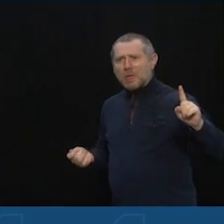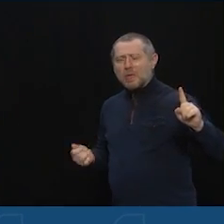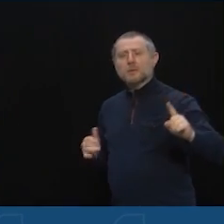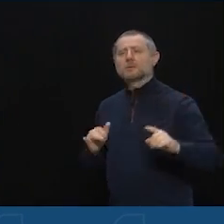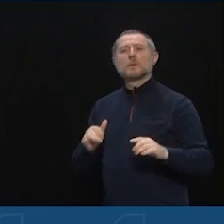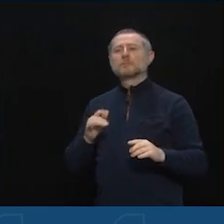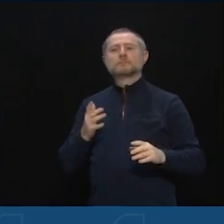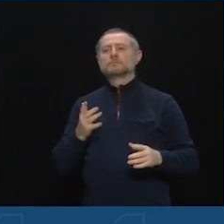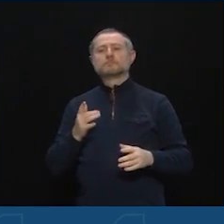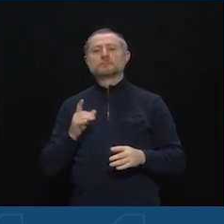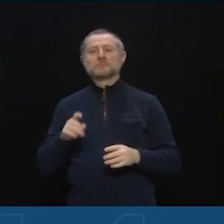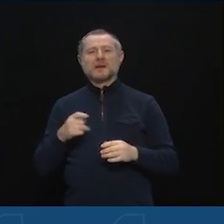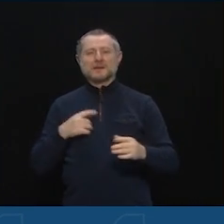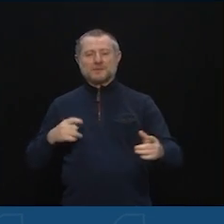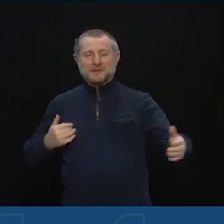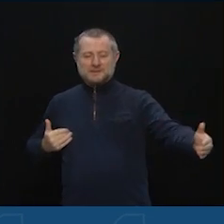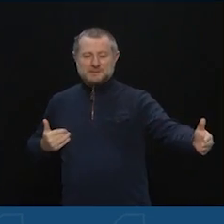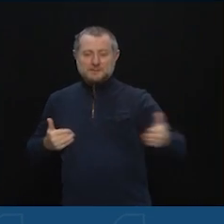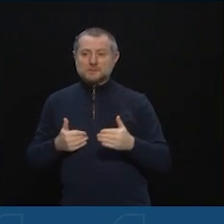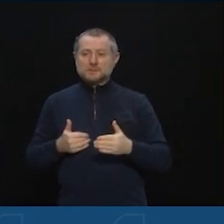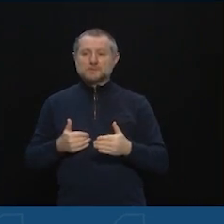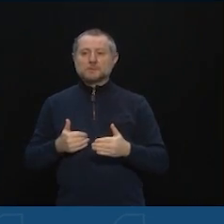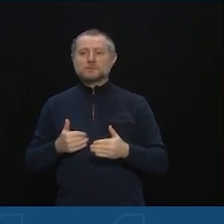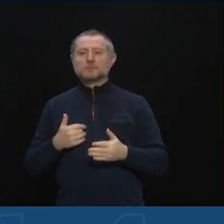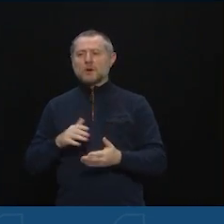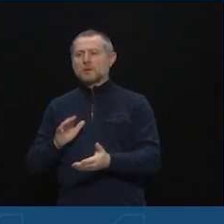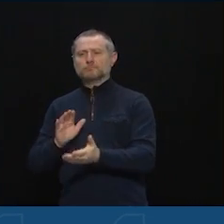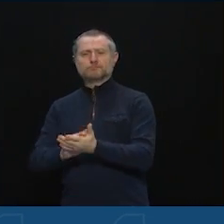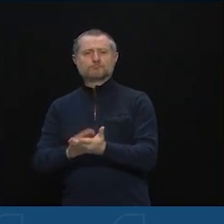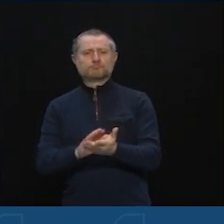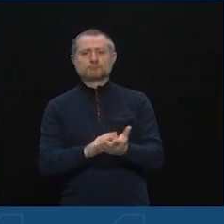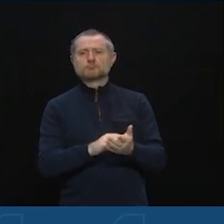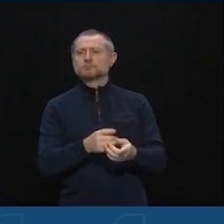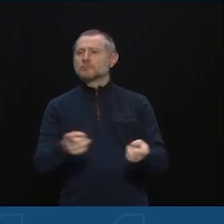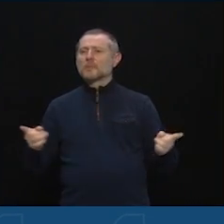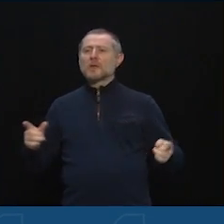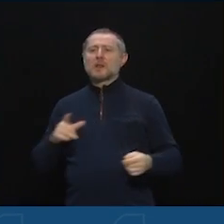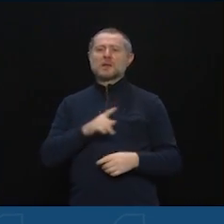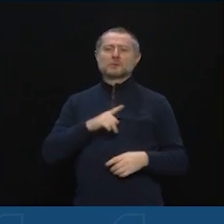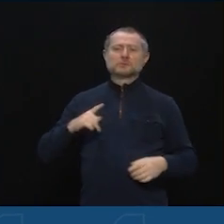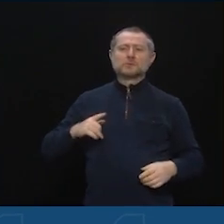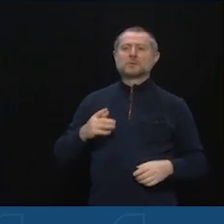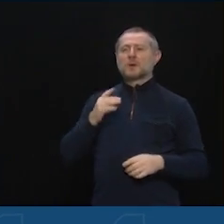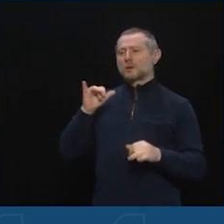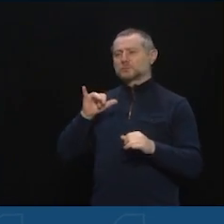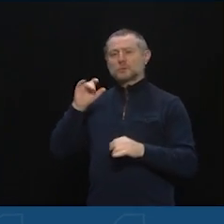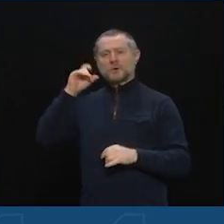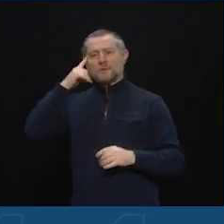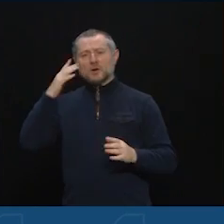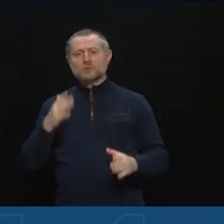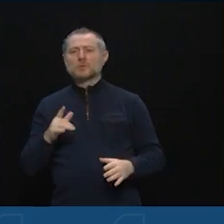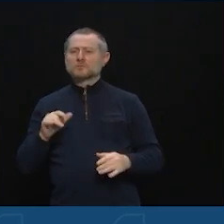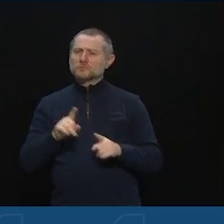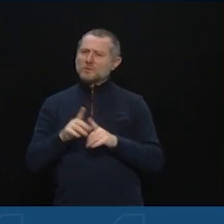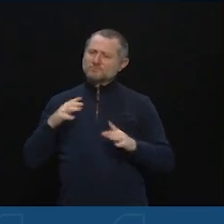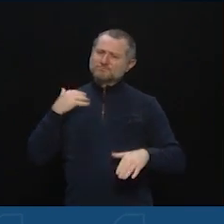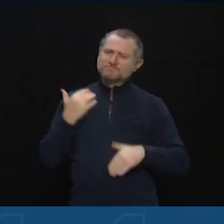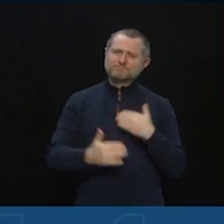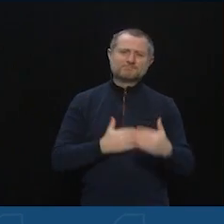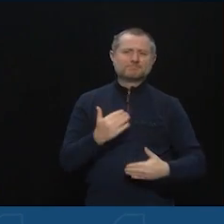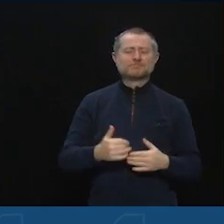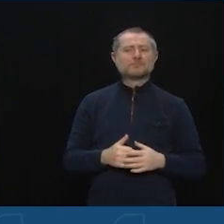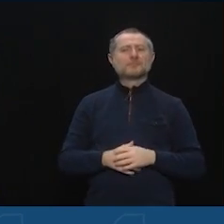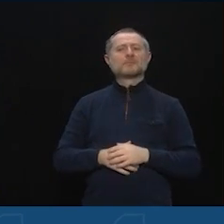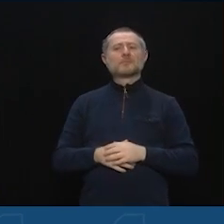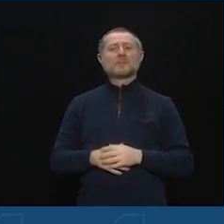earlier than they ever would before. So I want to applaud both of the legislature as well as the governor for getting this done, because as Max pointed out, it has